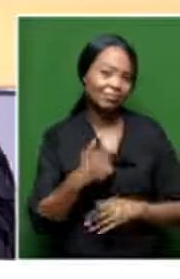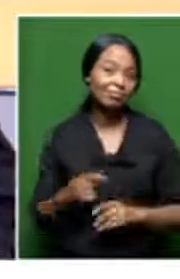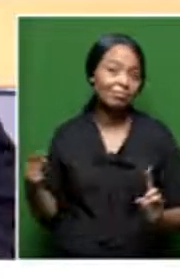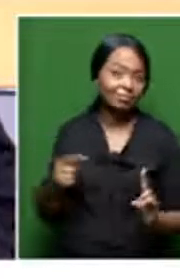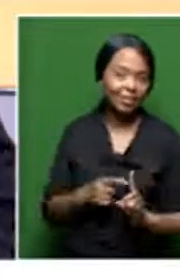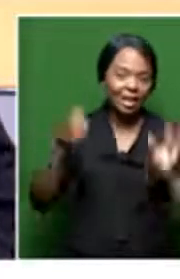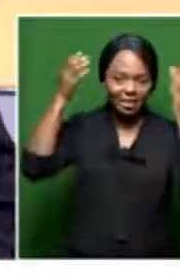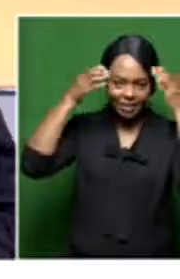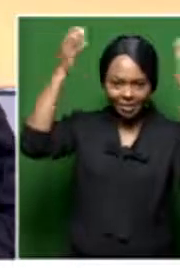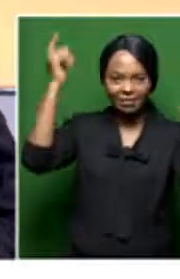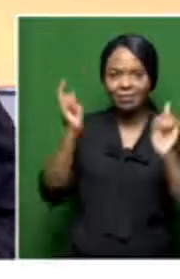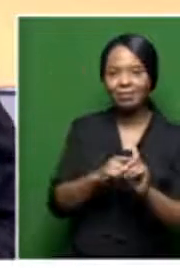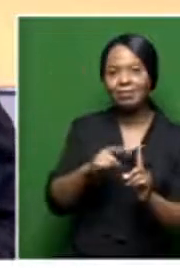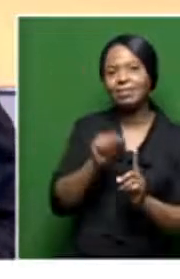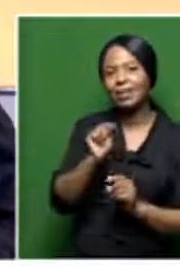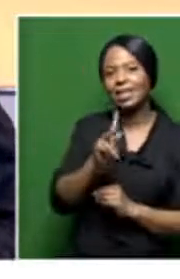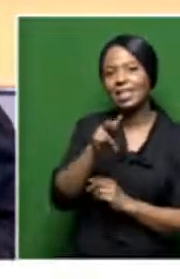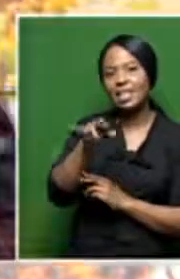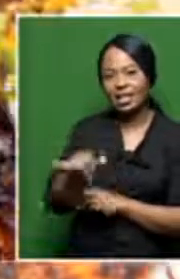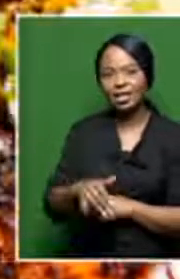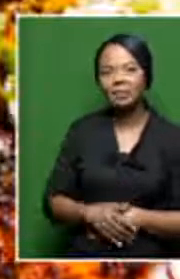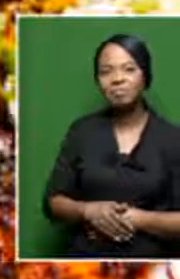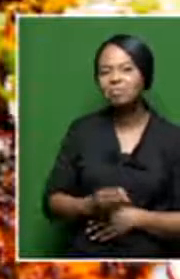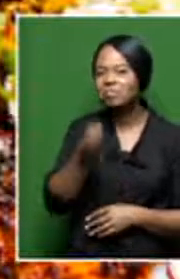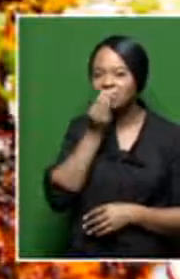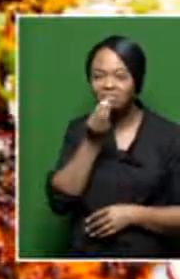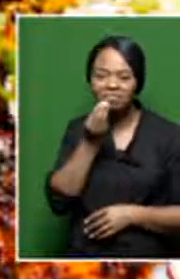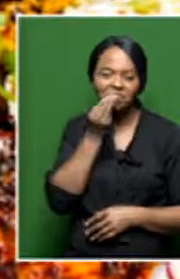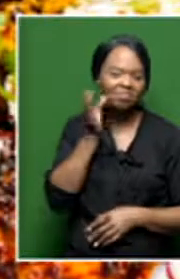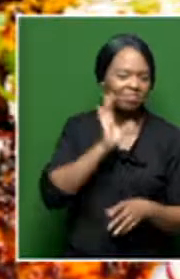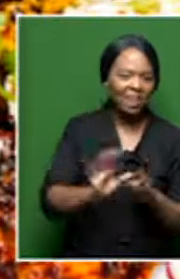Chef Kelly Njokweni on his culinary journey, and what more can be expected from him.